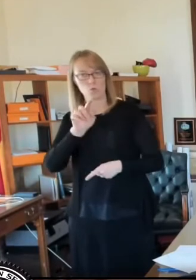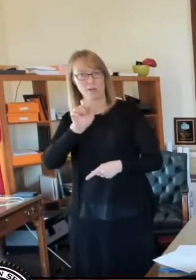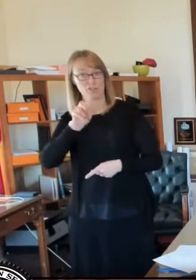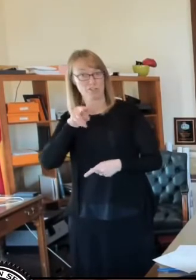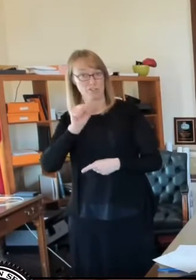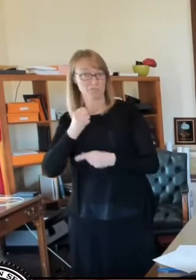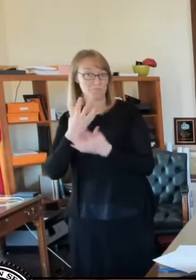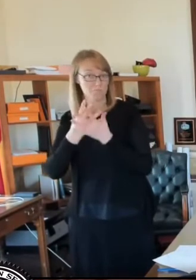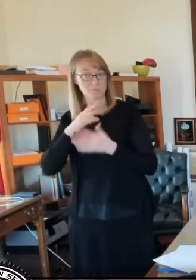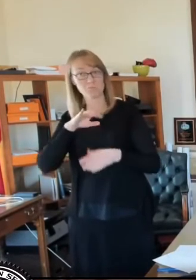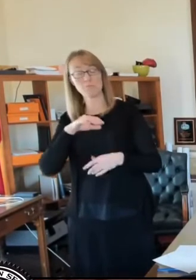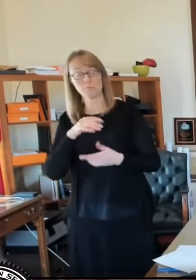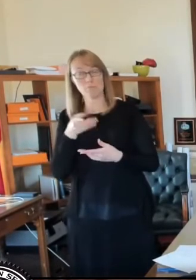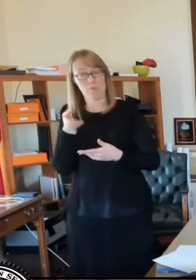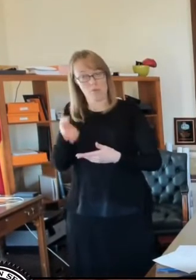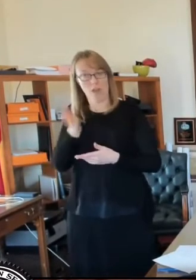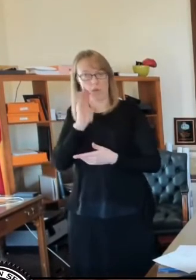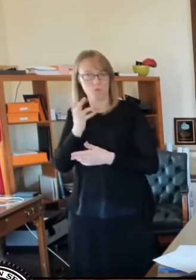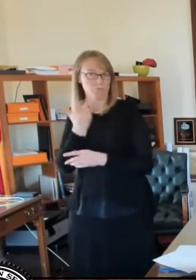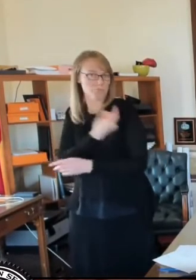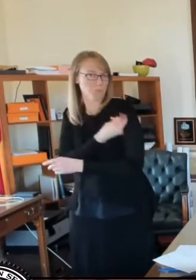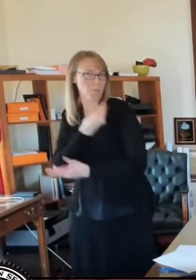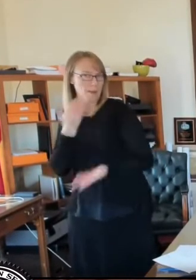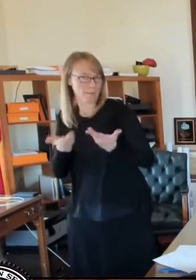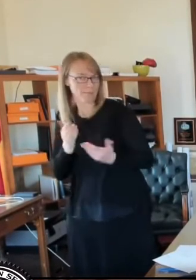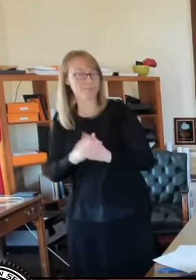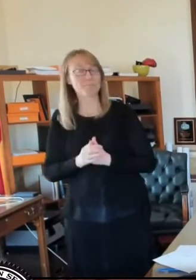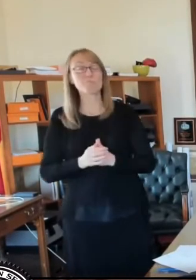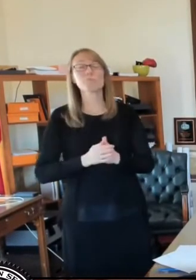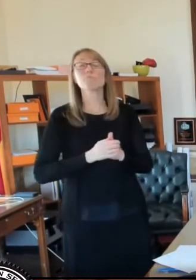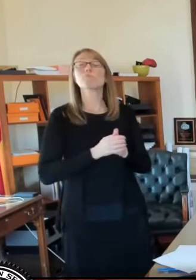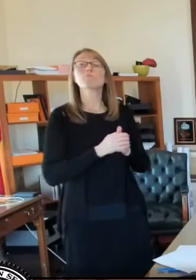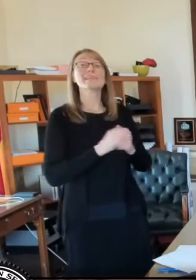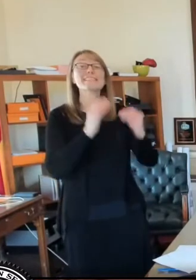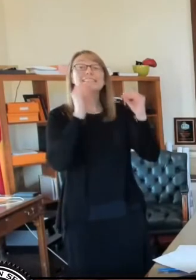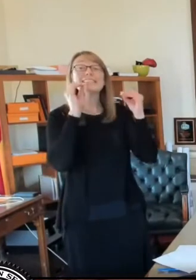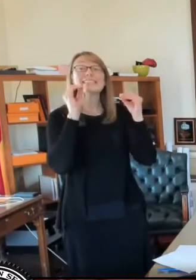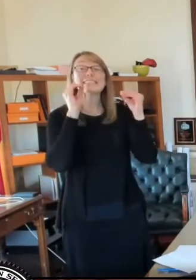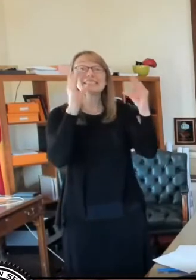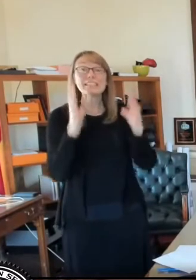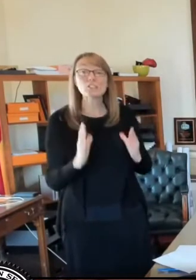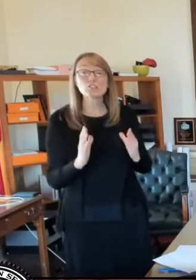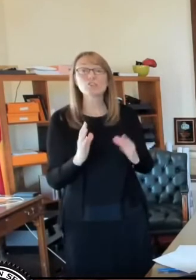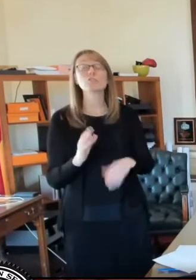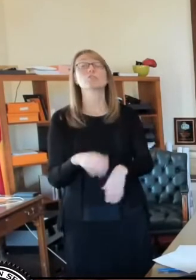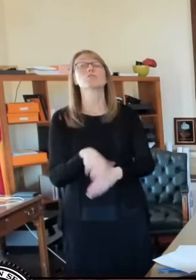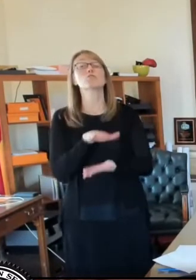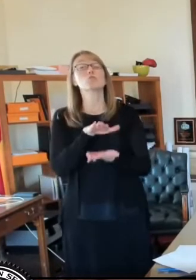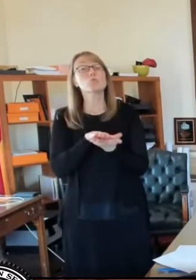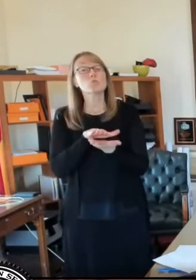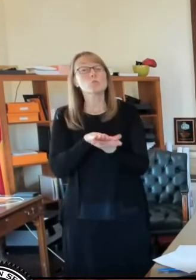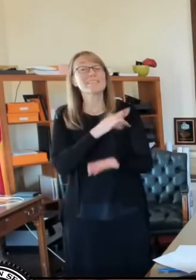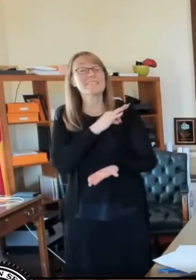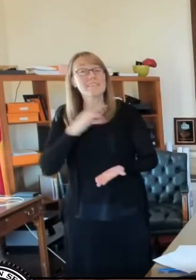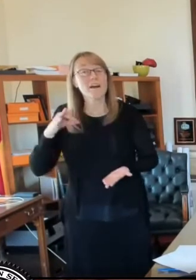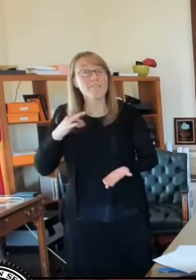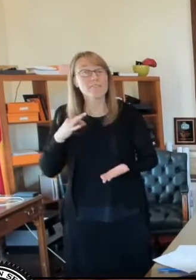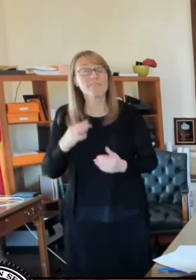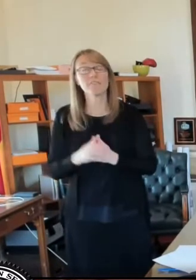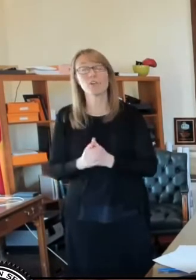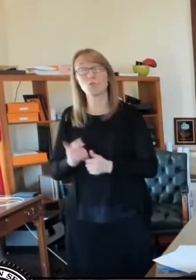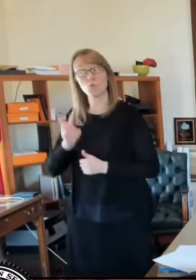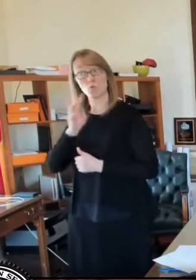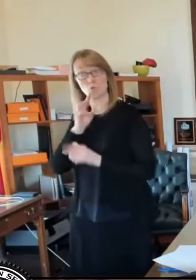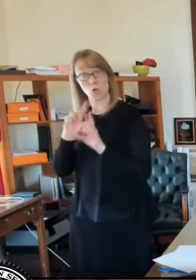teachers, educational staff, people who work for water departments, people who work in food, food